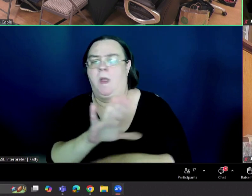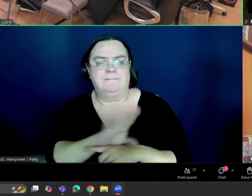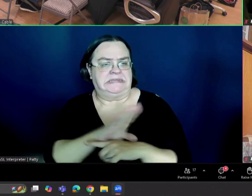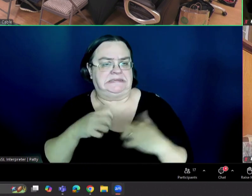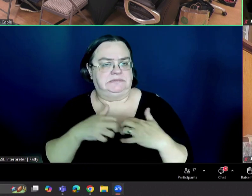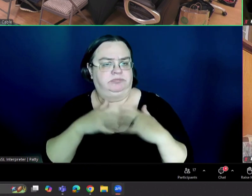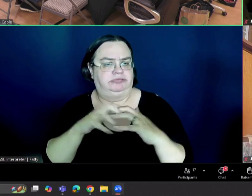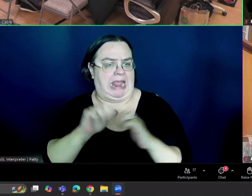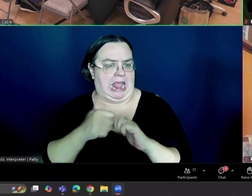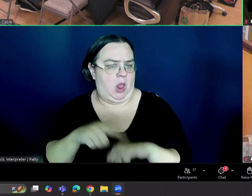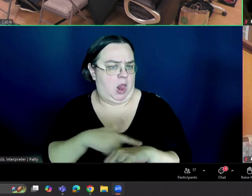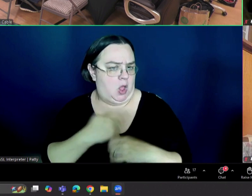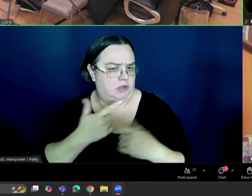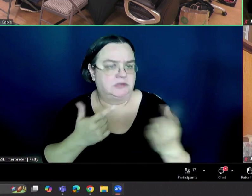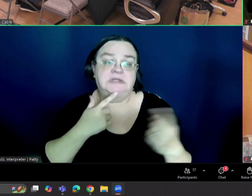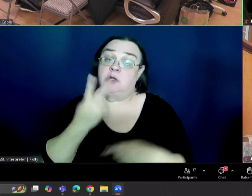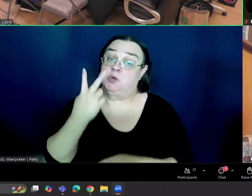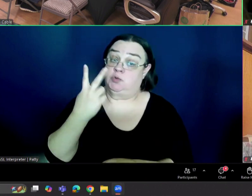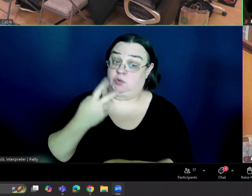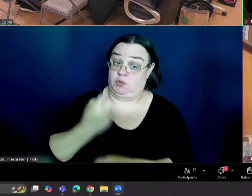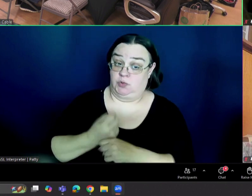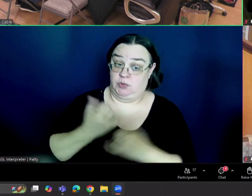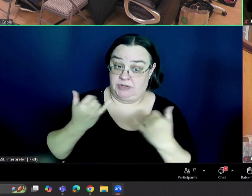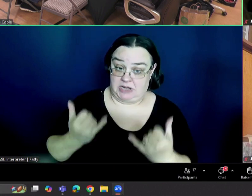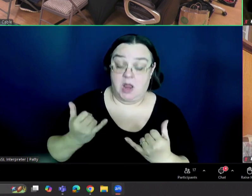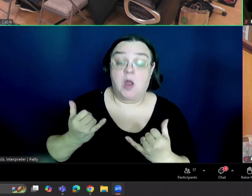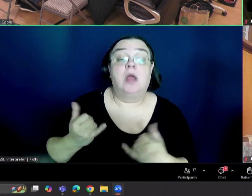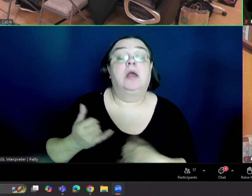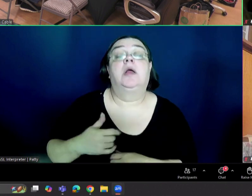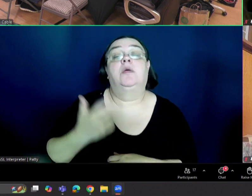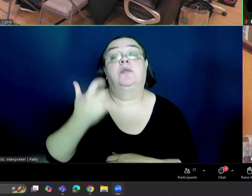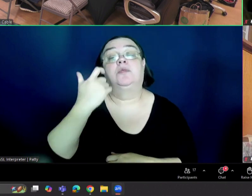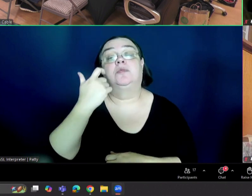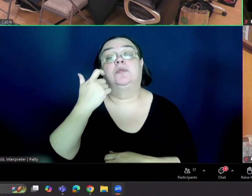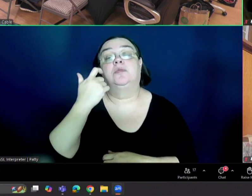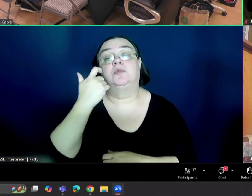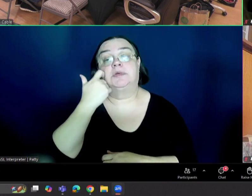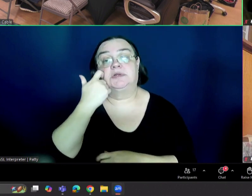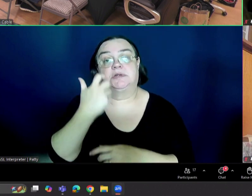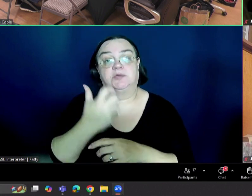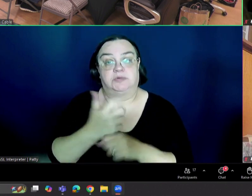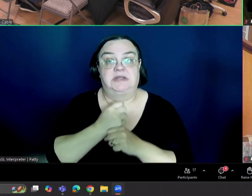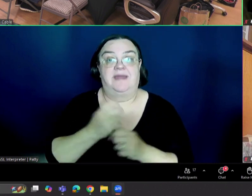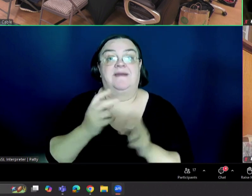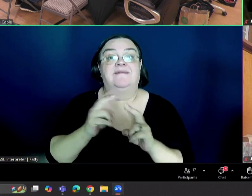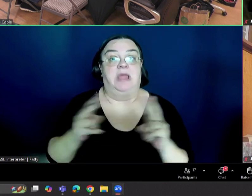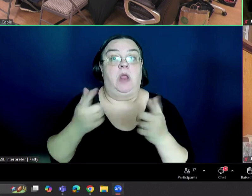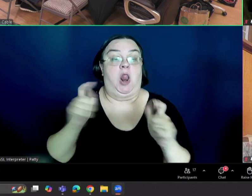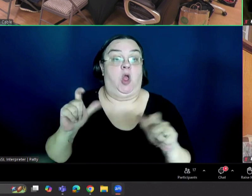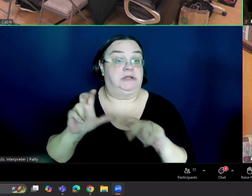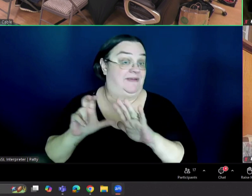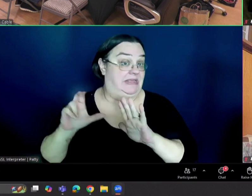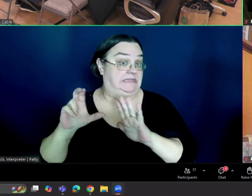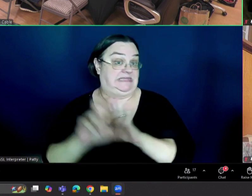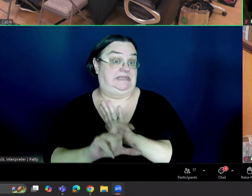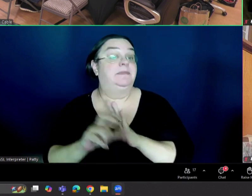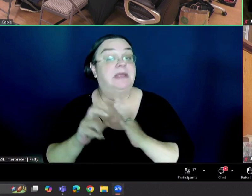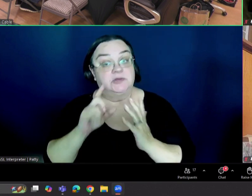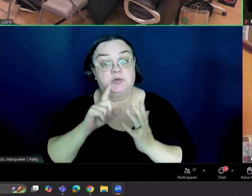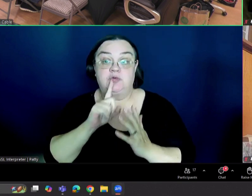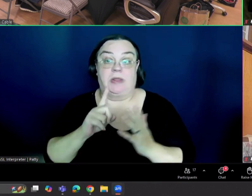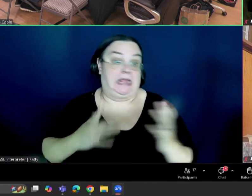2 years now. Okay. And we just received a very large investment, so things are really exciting, and